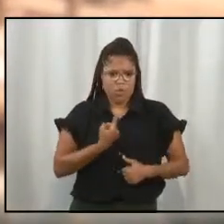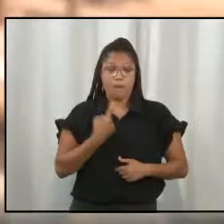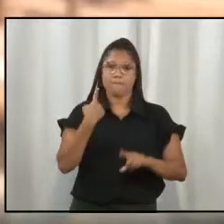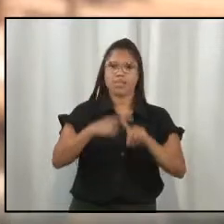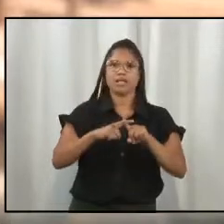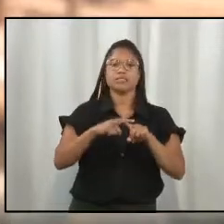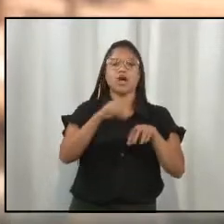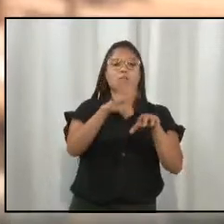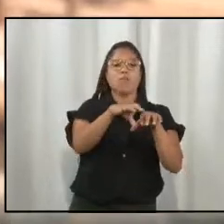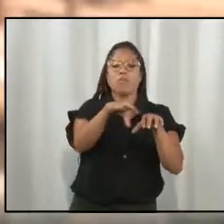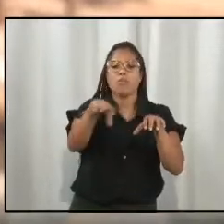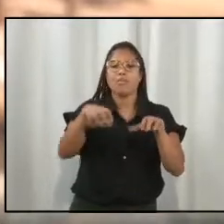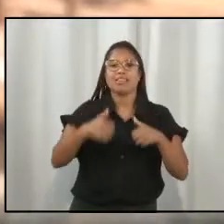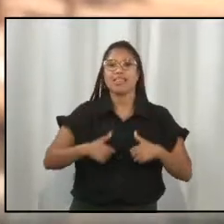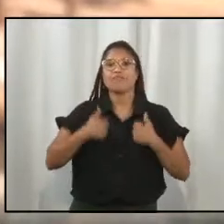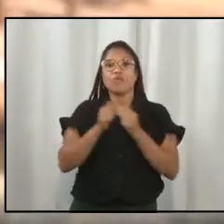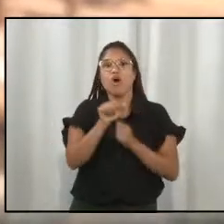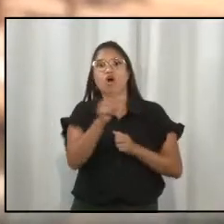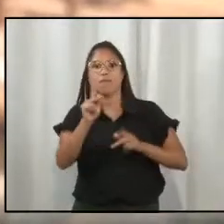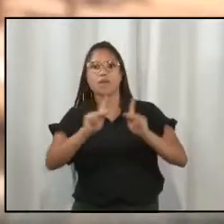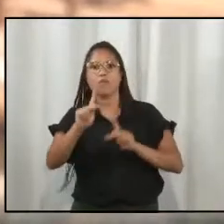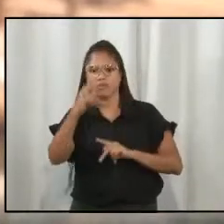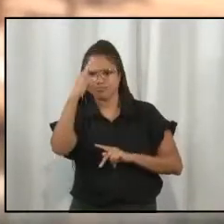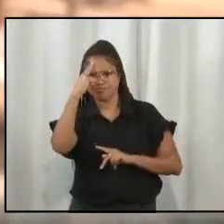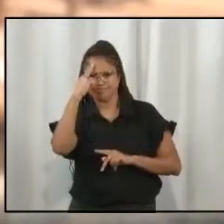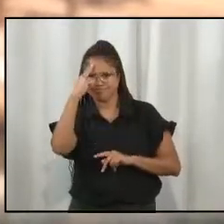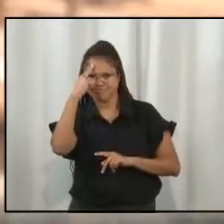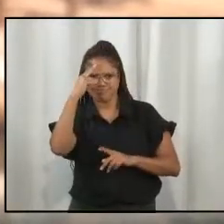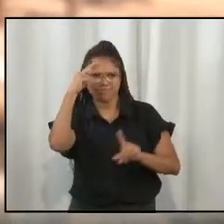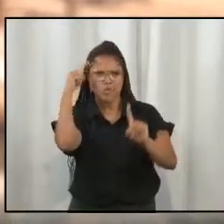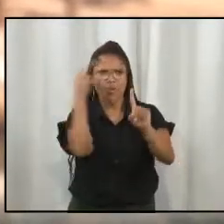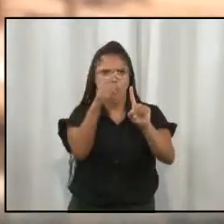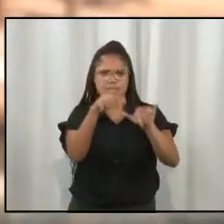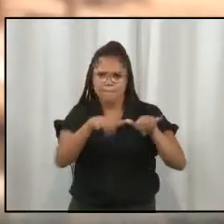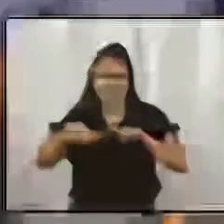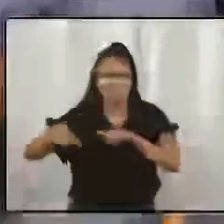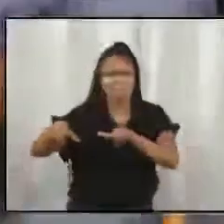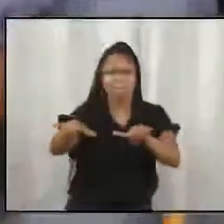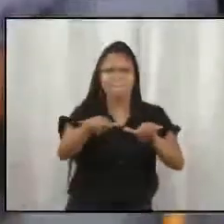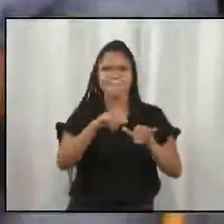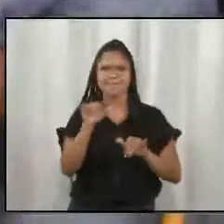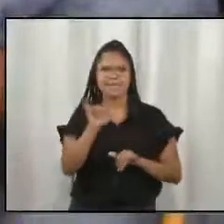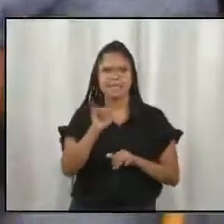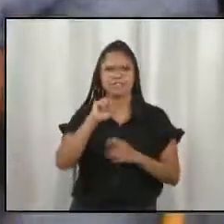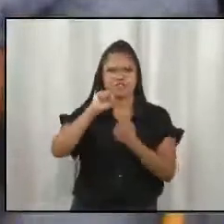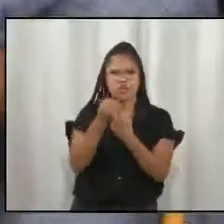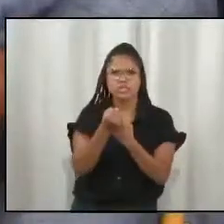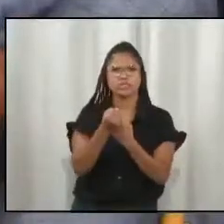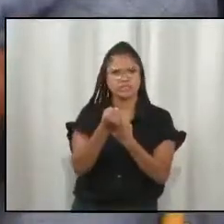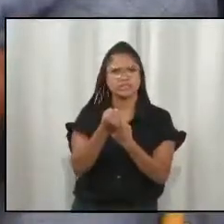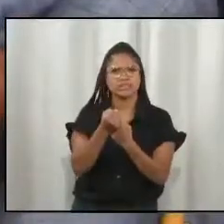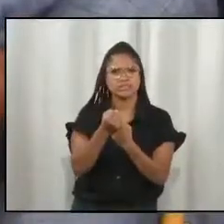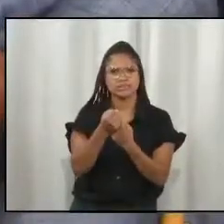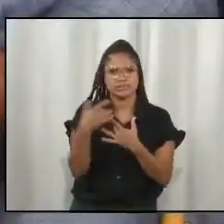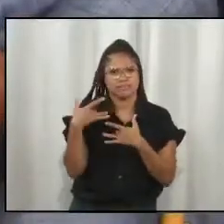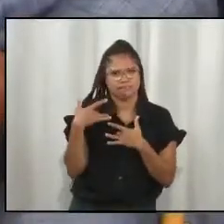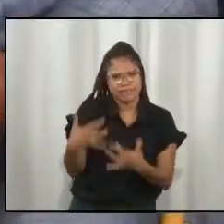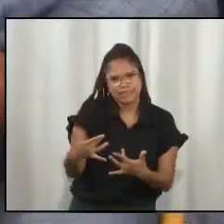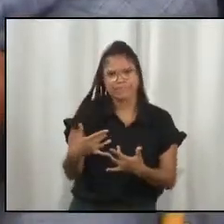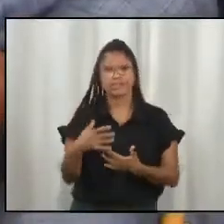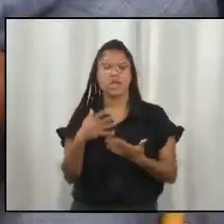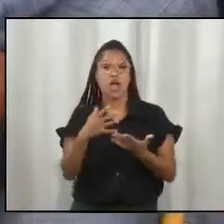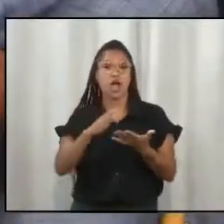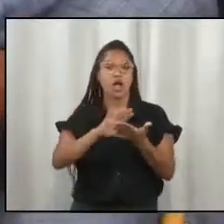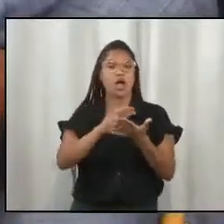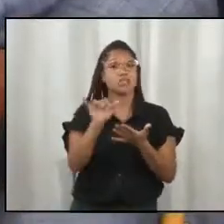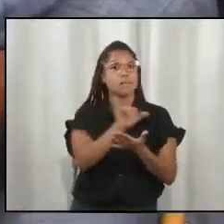goals of permanent housing and working towards that goal of permanent housing. They also provide a space that's very similar to an apartment, so